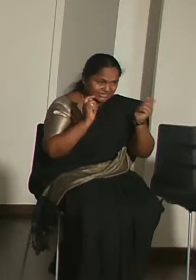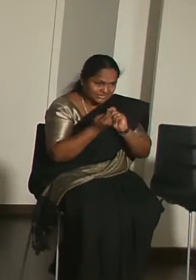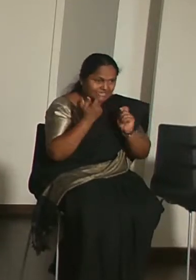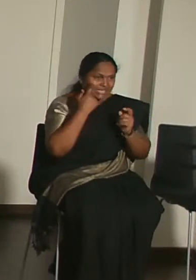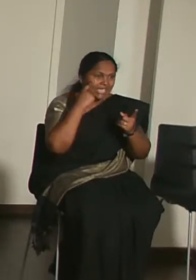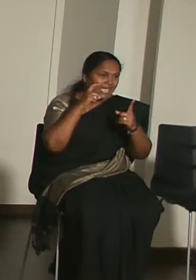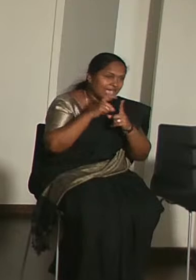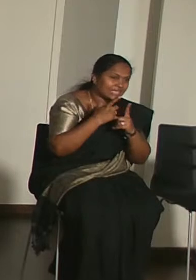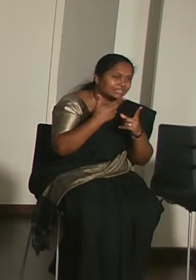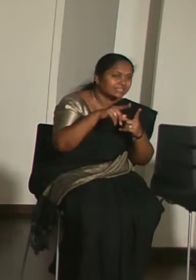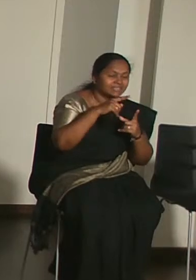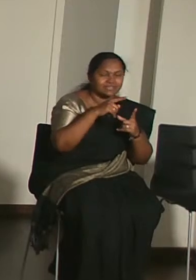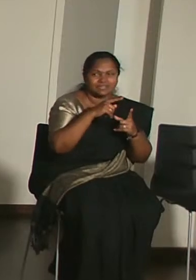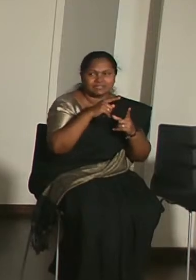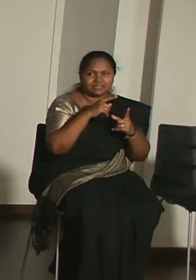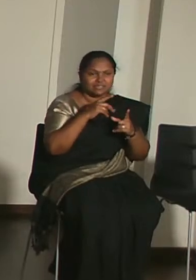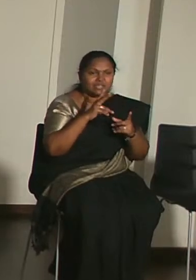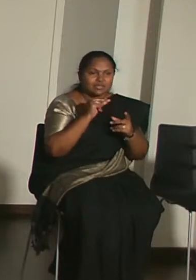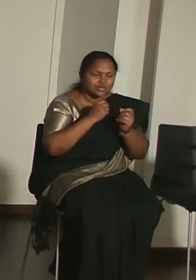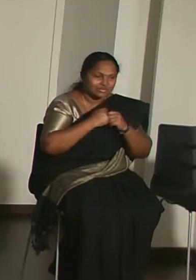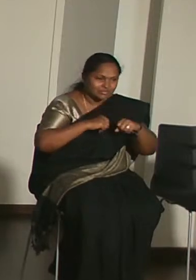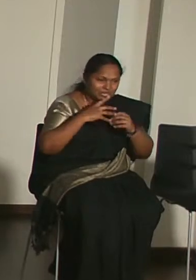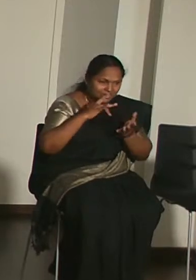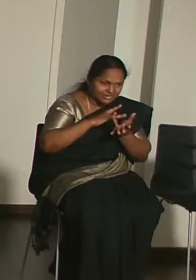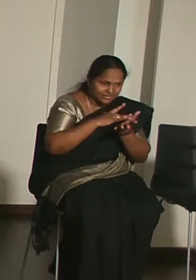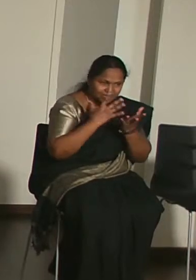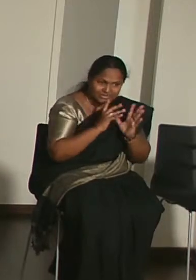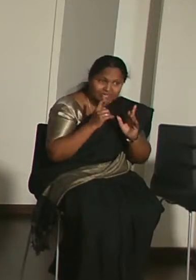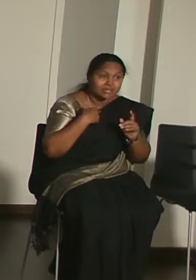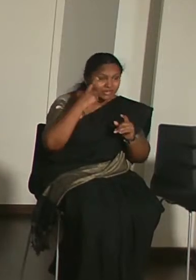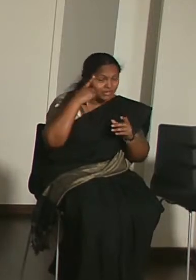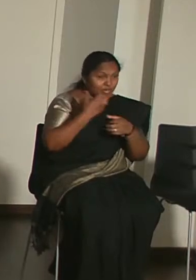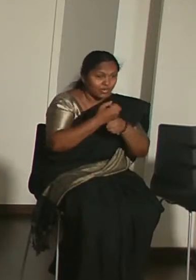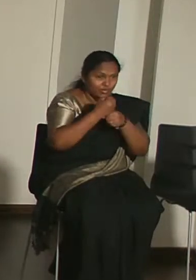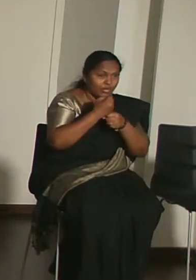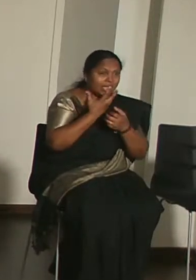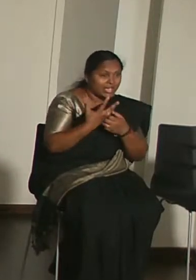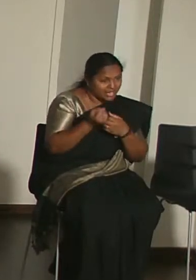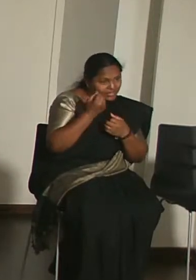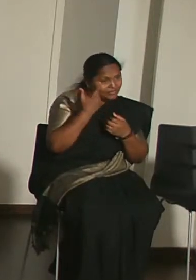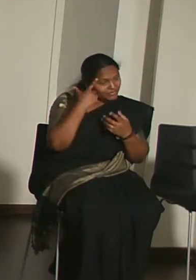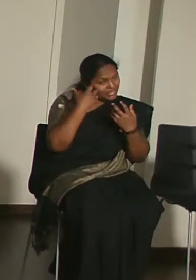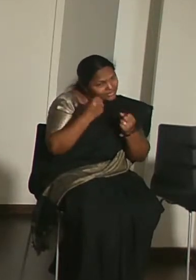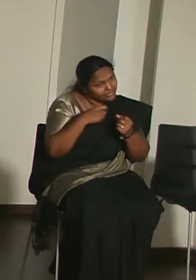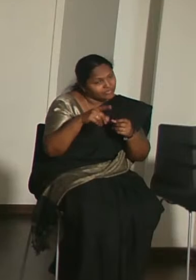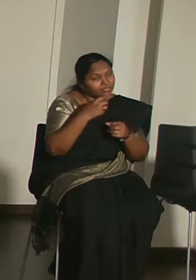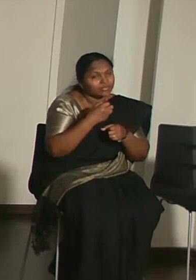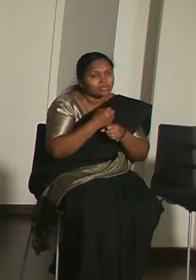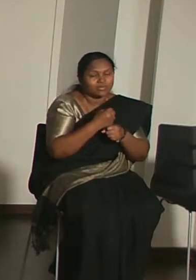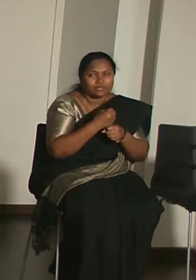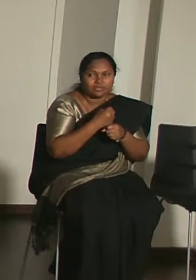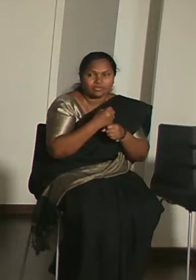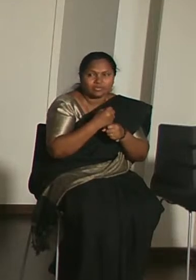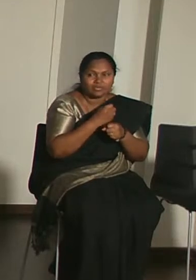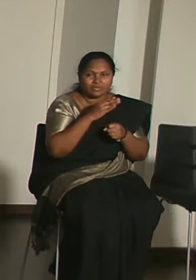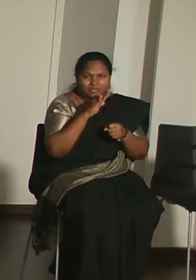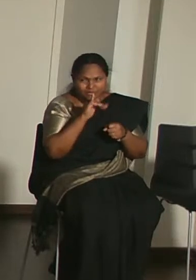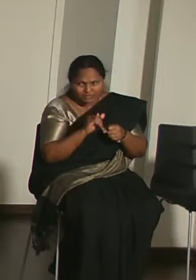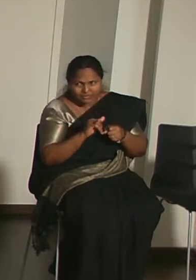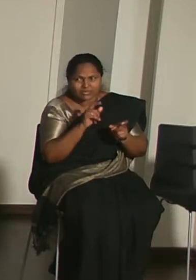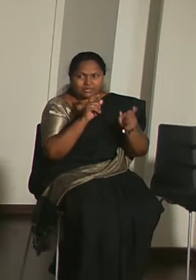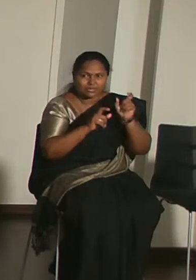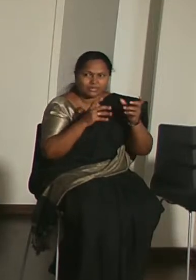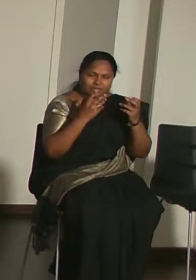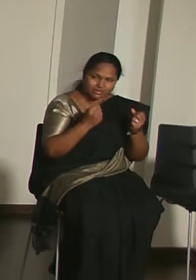identity. Because an art space, a space that can hold art, can hold a floating identity by per se.